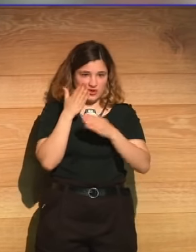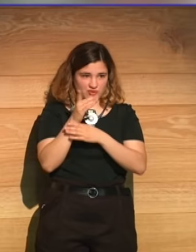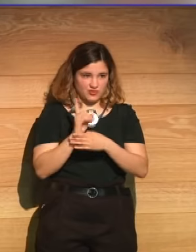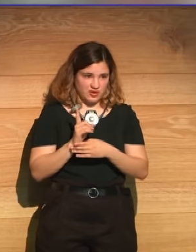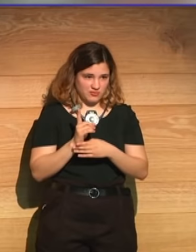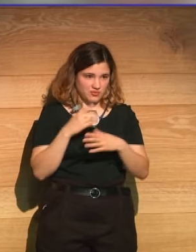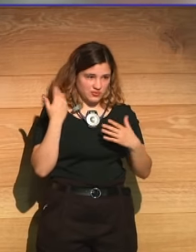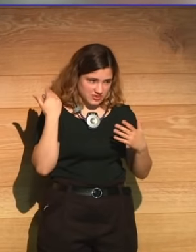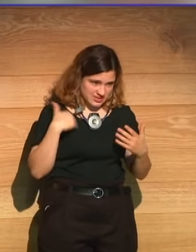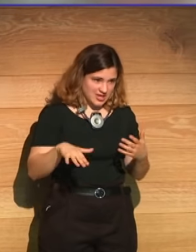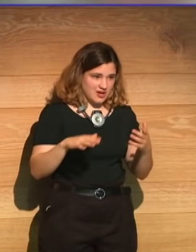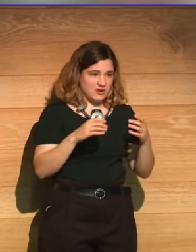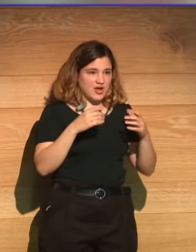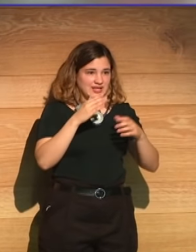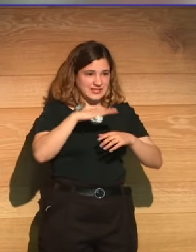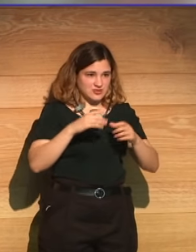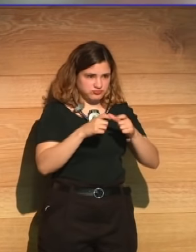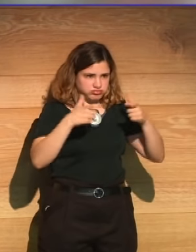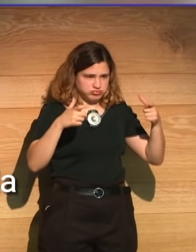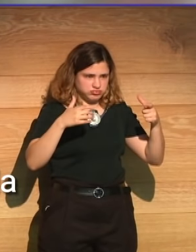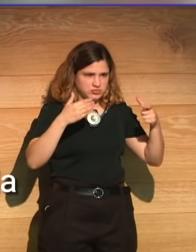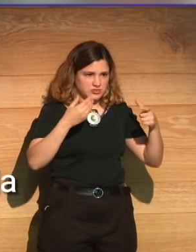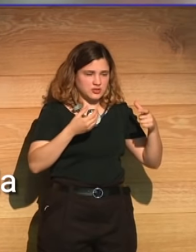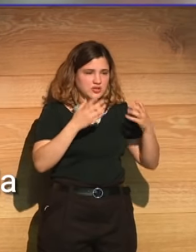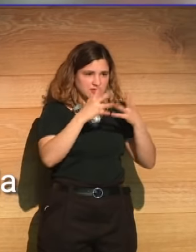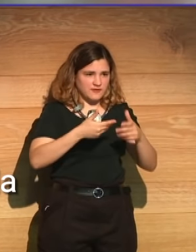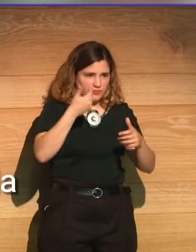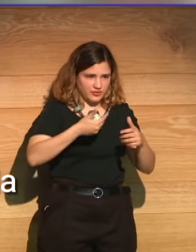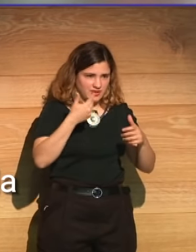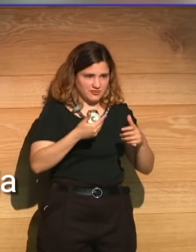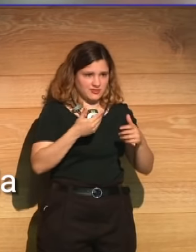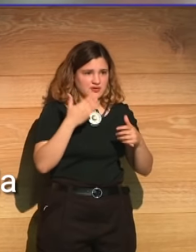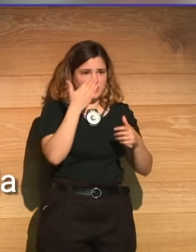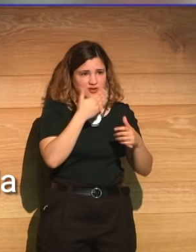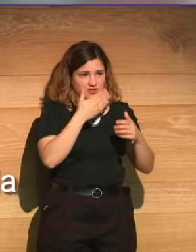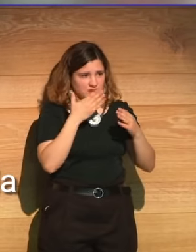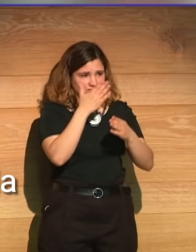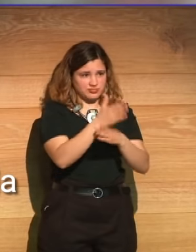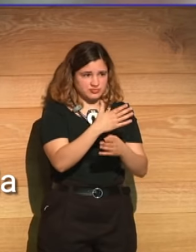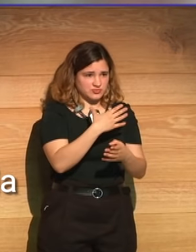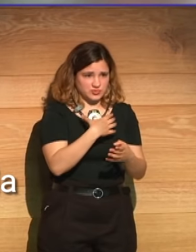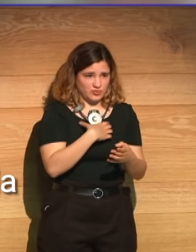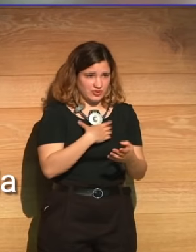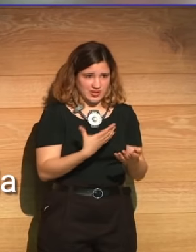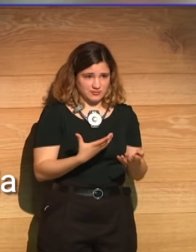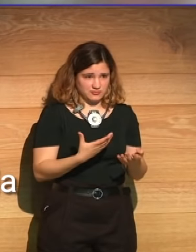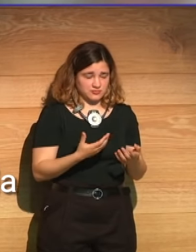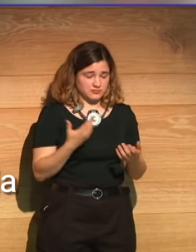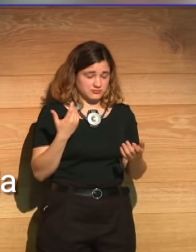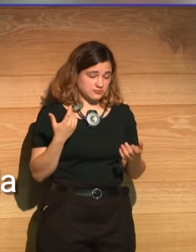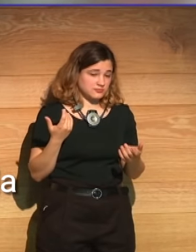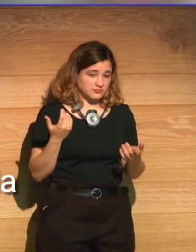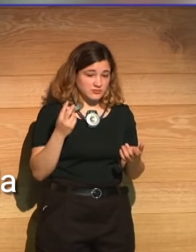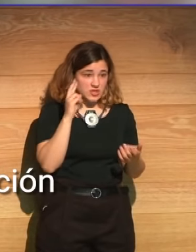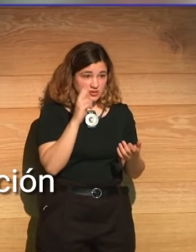were at risk of also not returning back to the classroom. And so as we saw governments switch to distance learning or